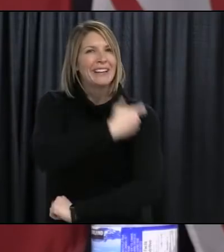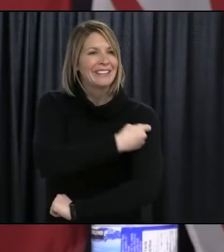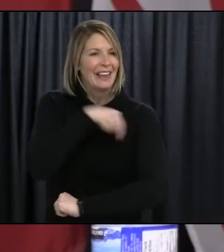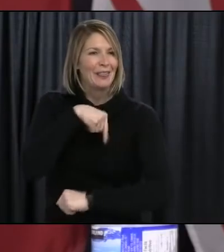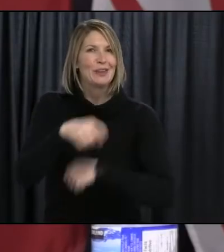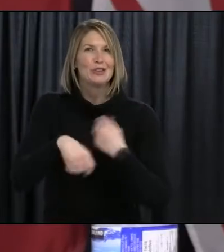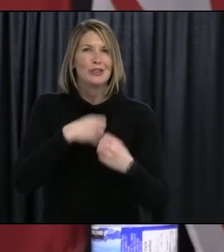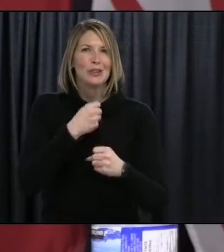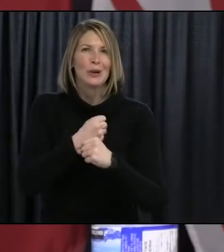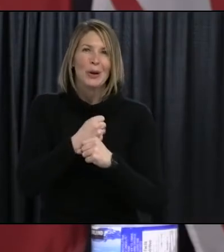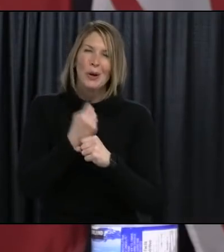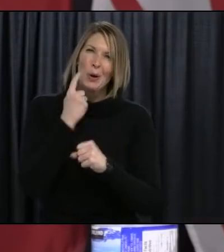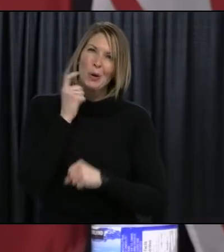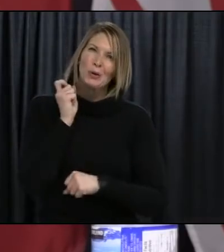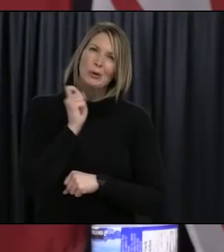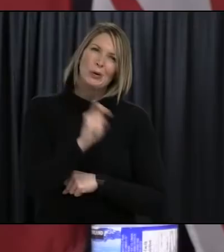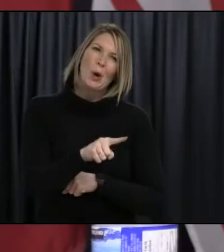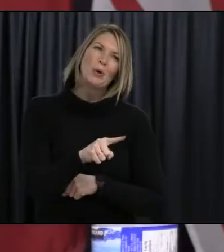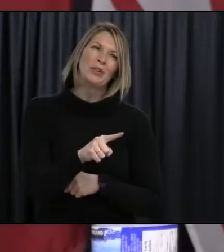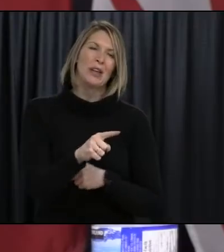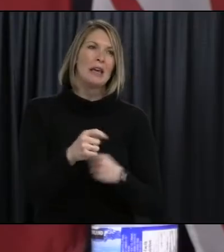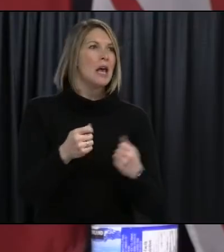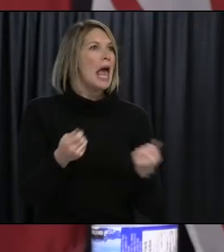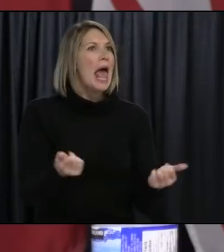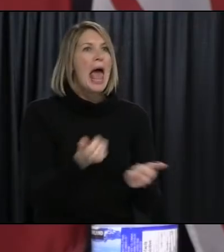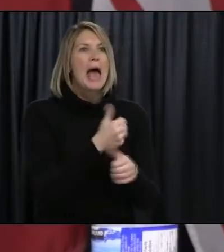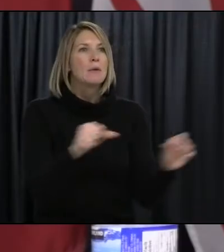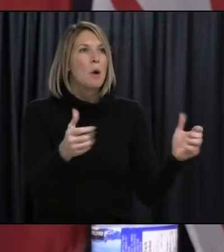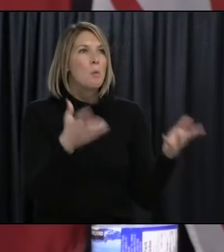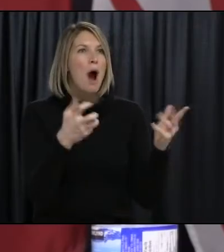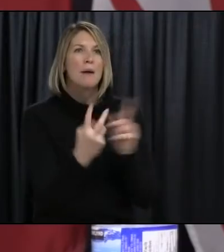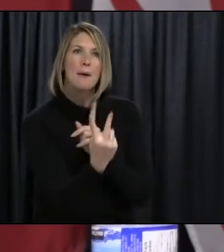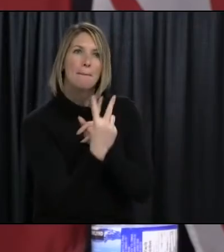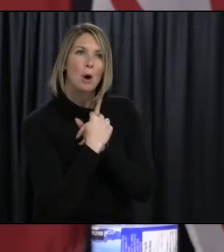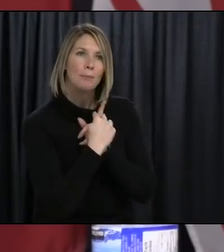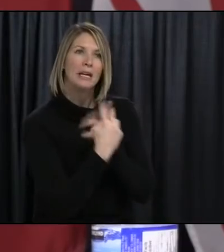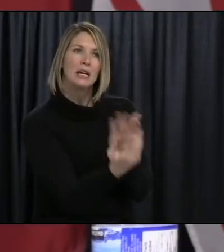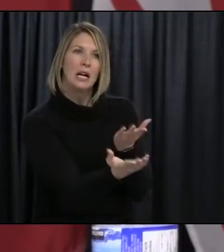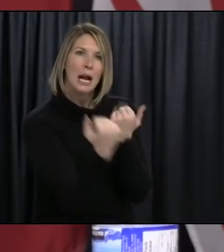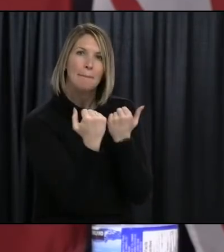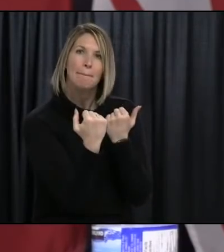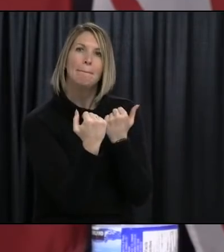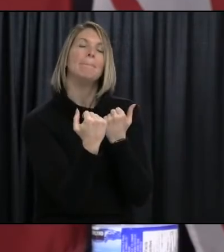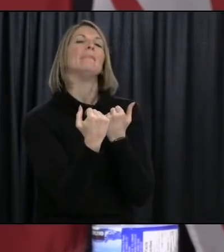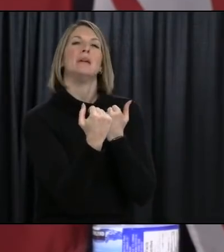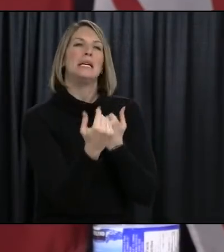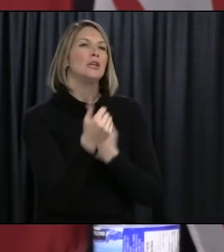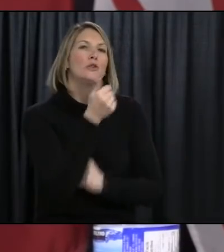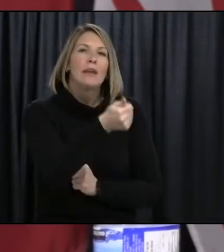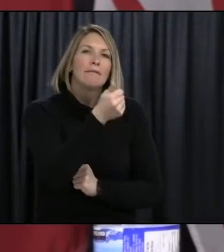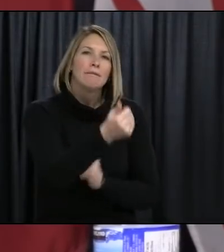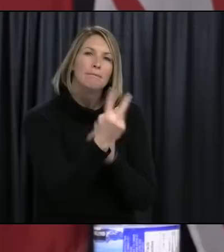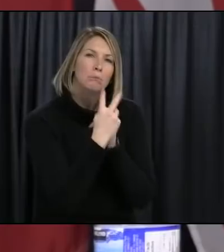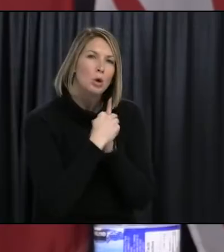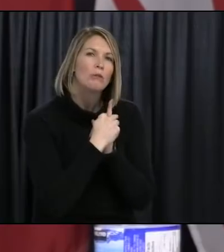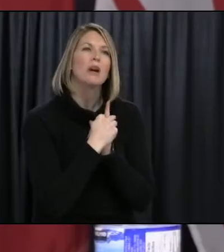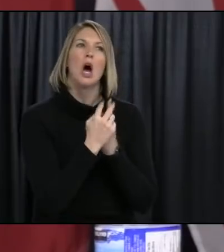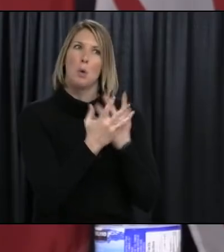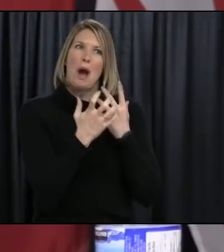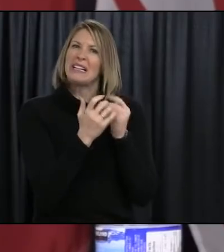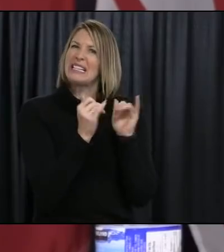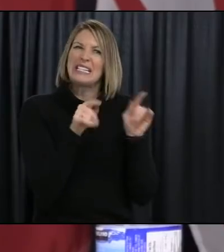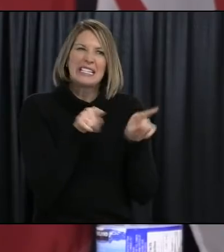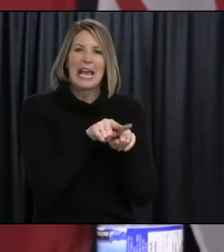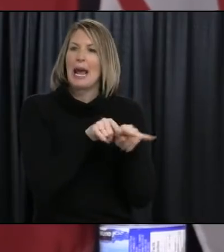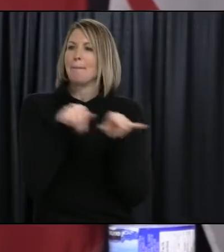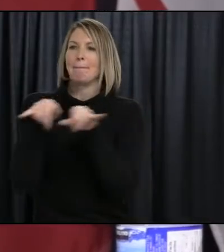People noticed that there was a significant change in the way you did it. It was done by appointment. You could self-book. For those people who didn't have